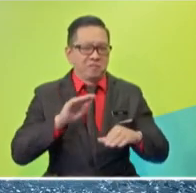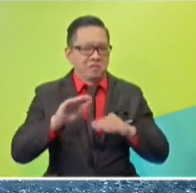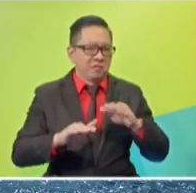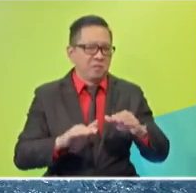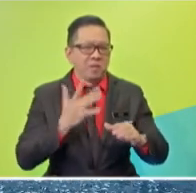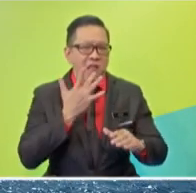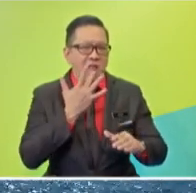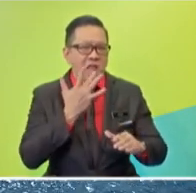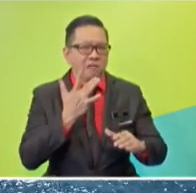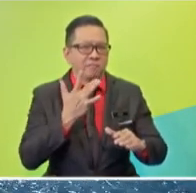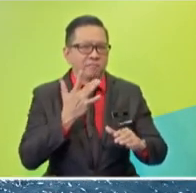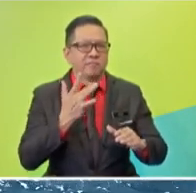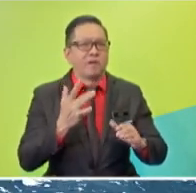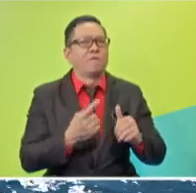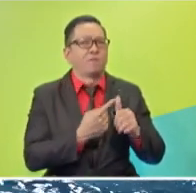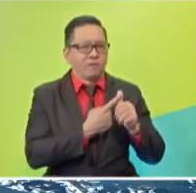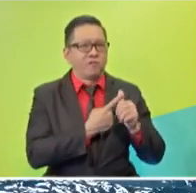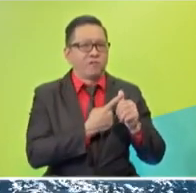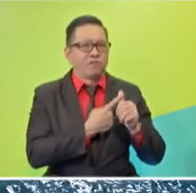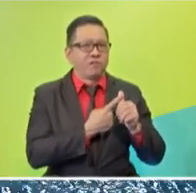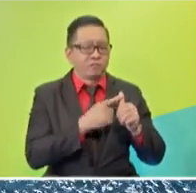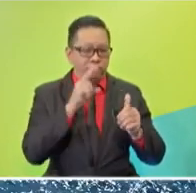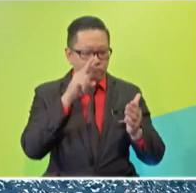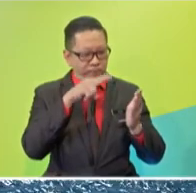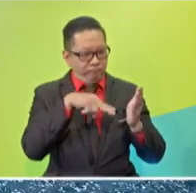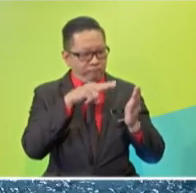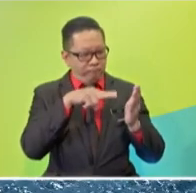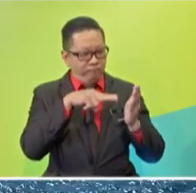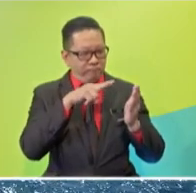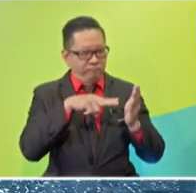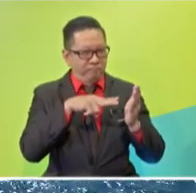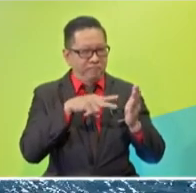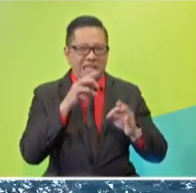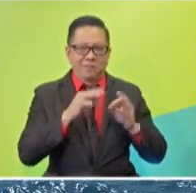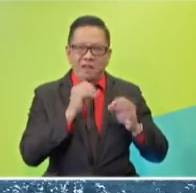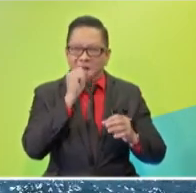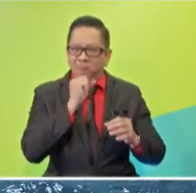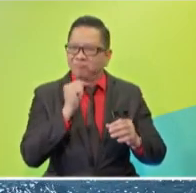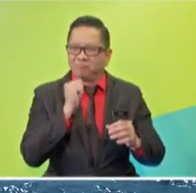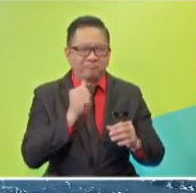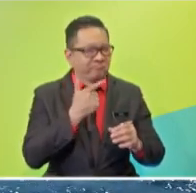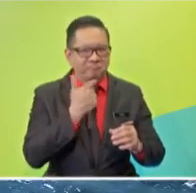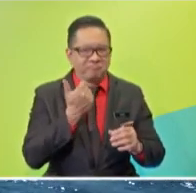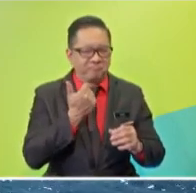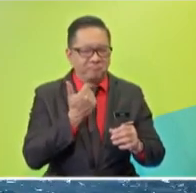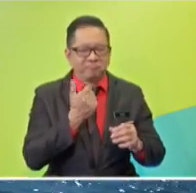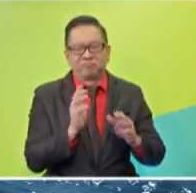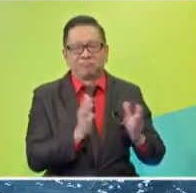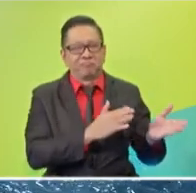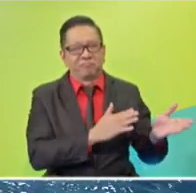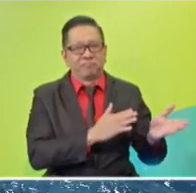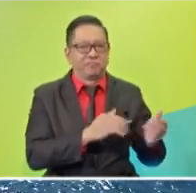tasting ice cream. First, you look at it. If the ice cream doesn't look good, don't eat